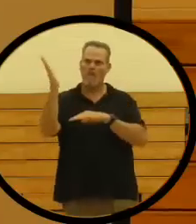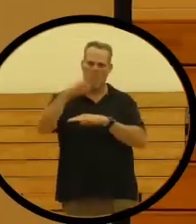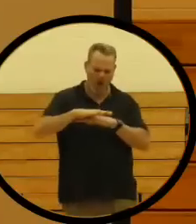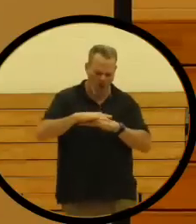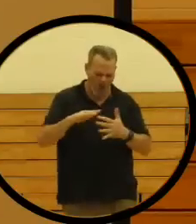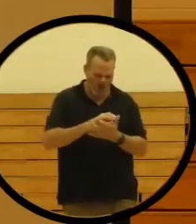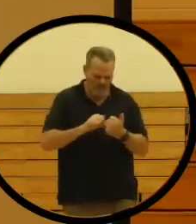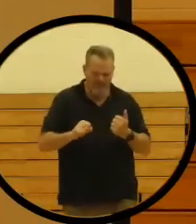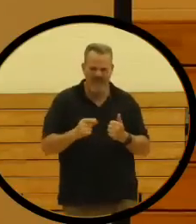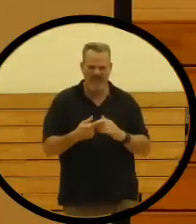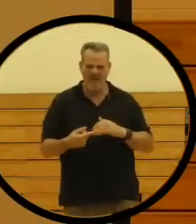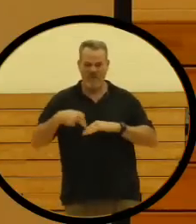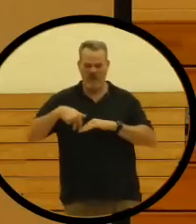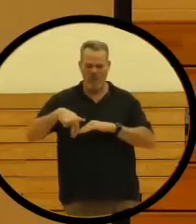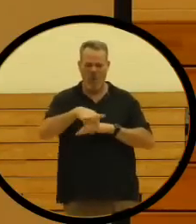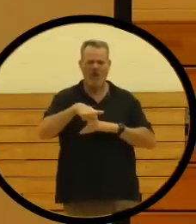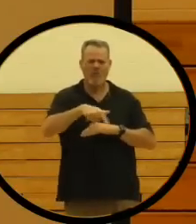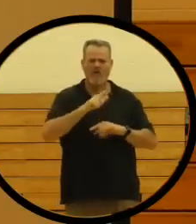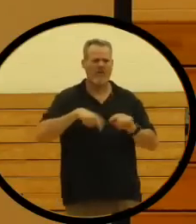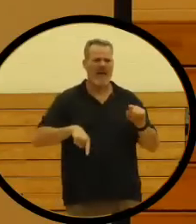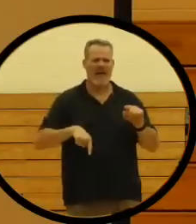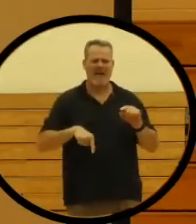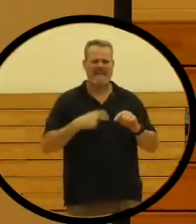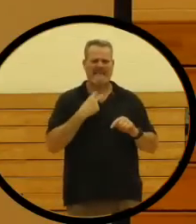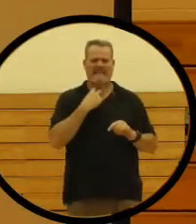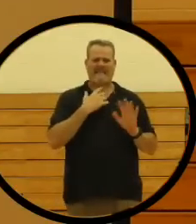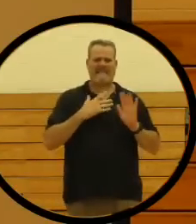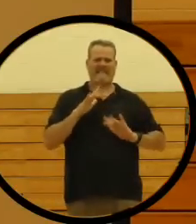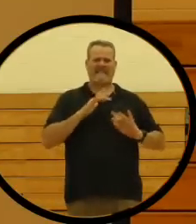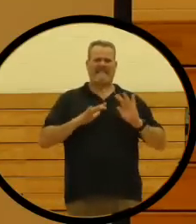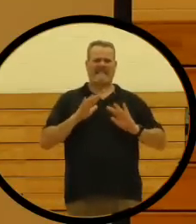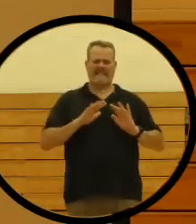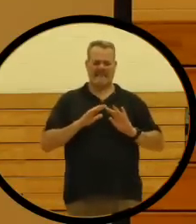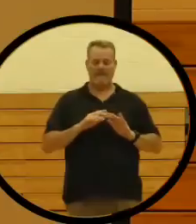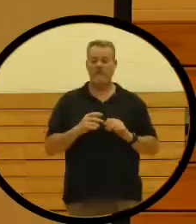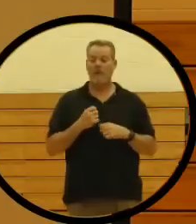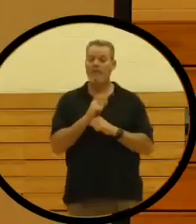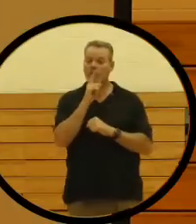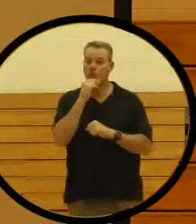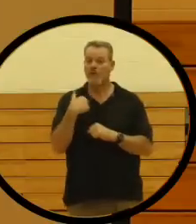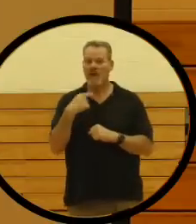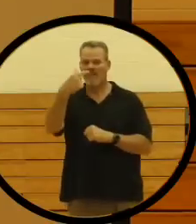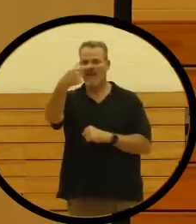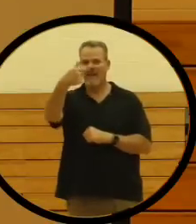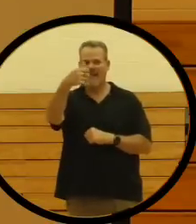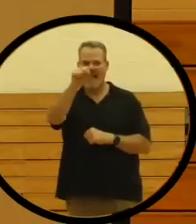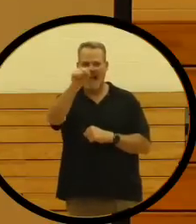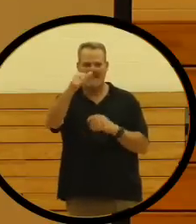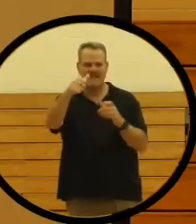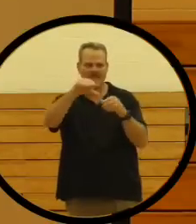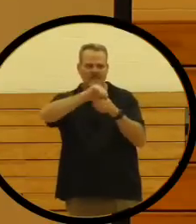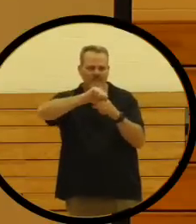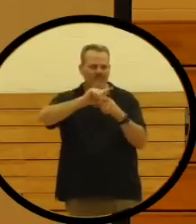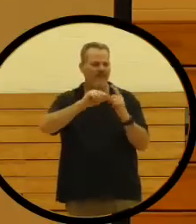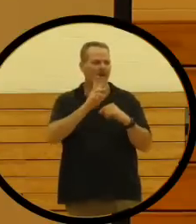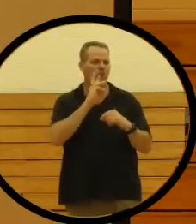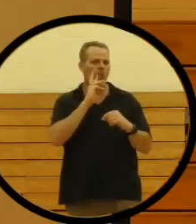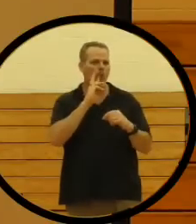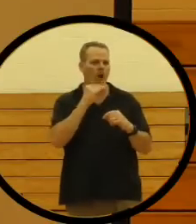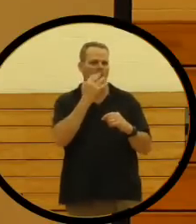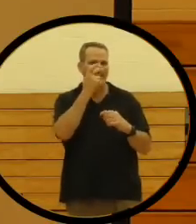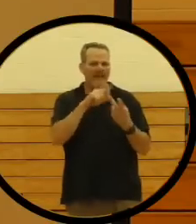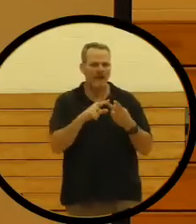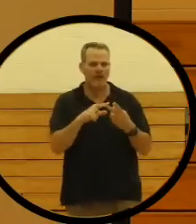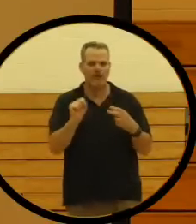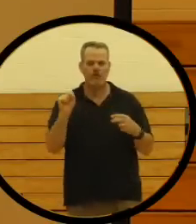and getting up in the middle of the night and having glass all over your floors. You also want to make sure that if you've got any gas in your house, like for water heaters or